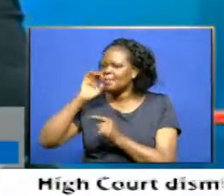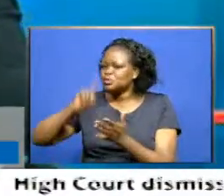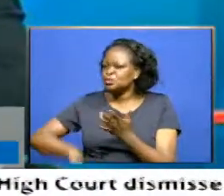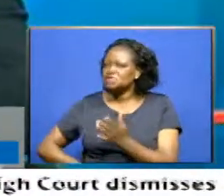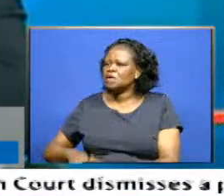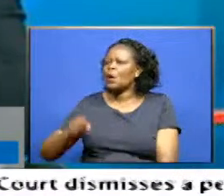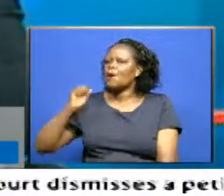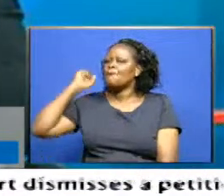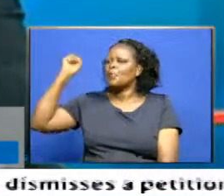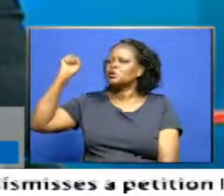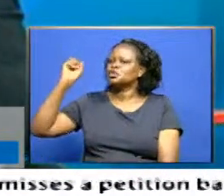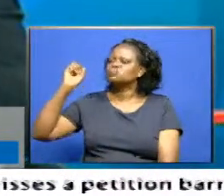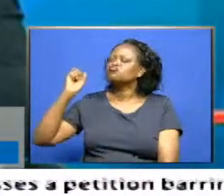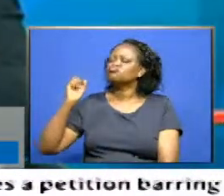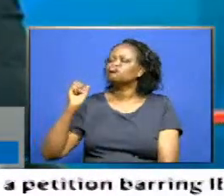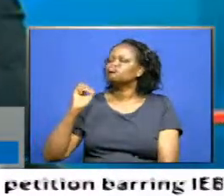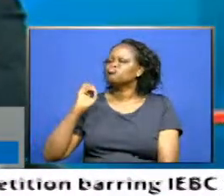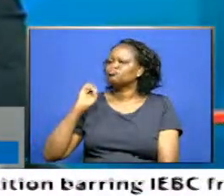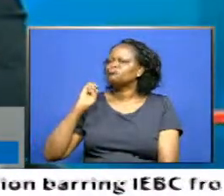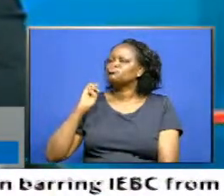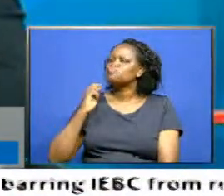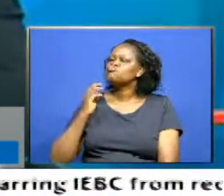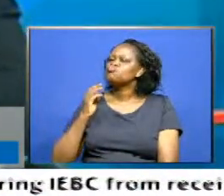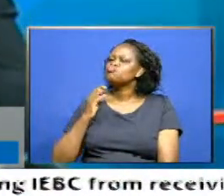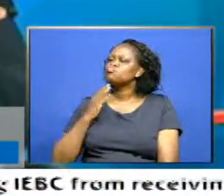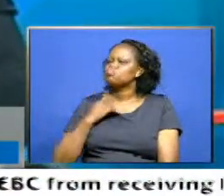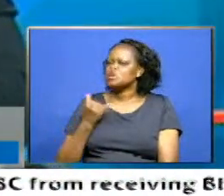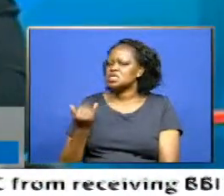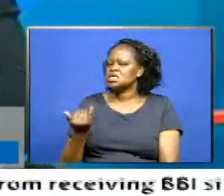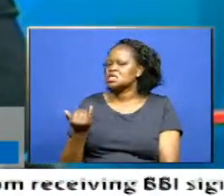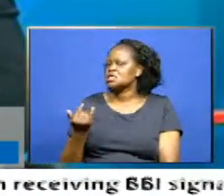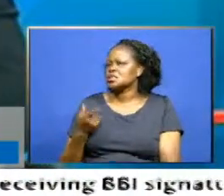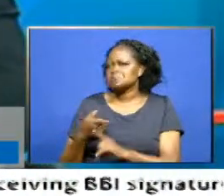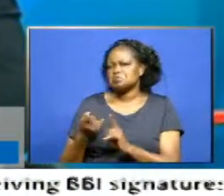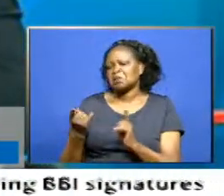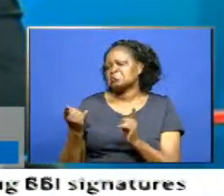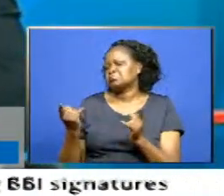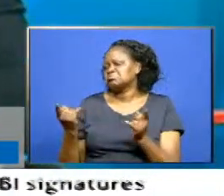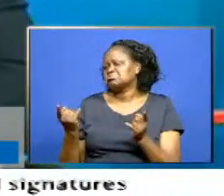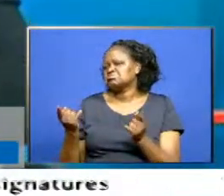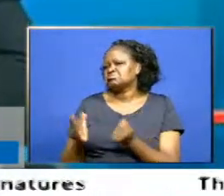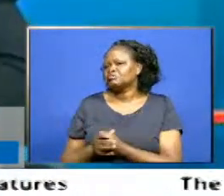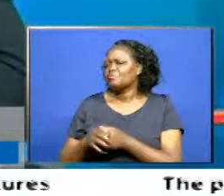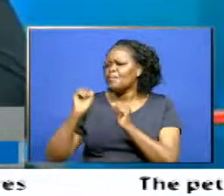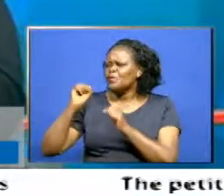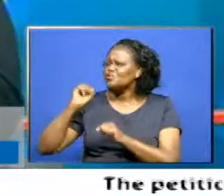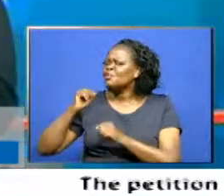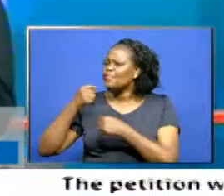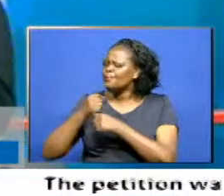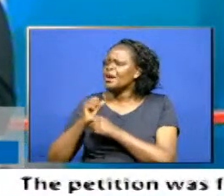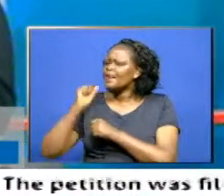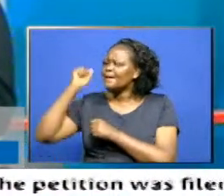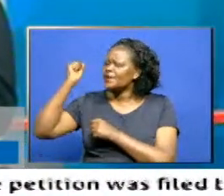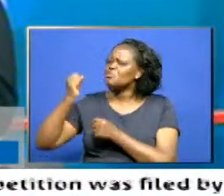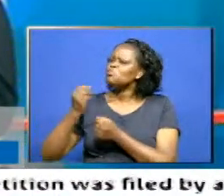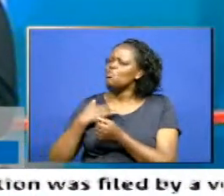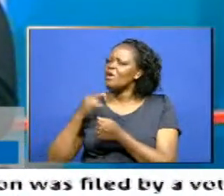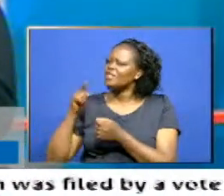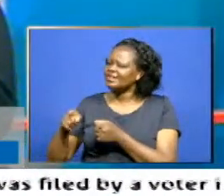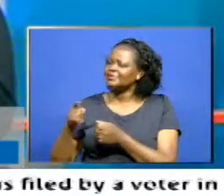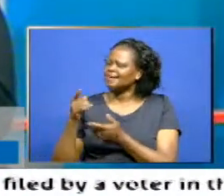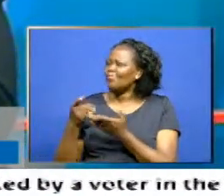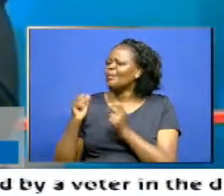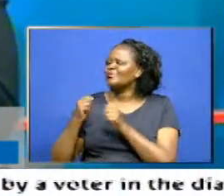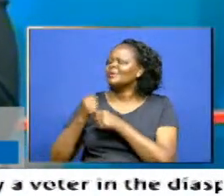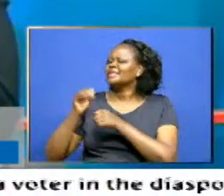will. It's the political will. And I think the challenge is, how do we manufacture that political will? How do we make it a political choice to